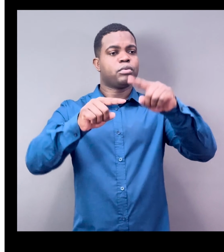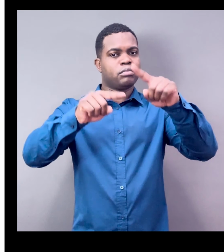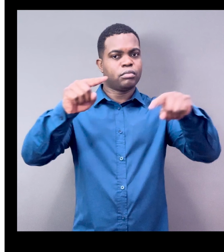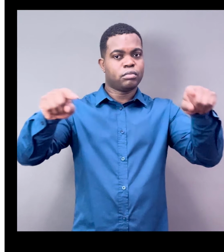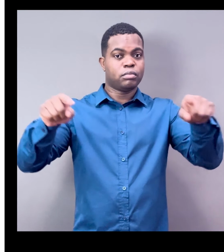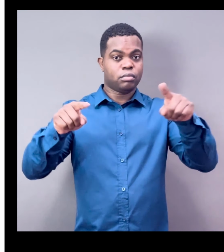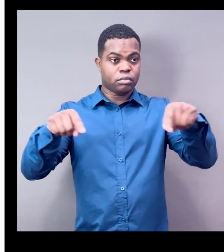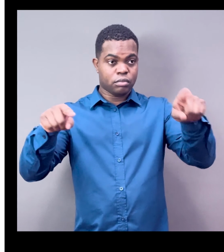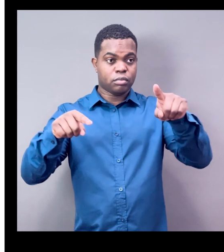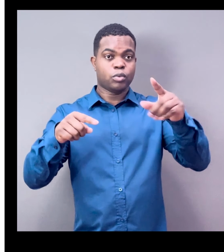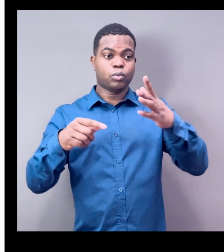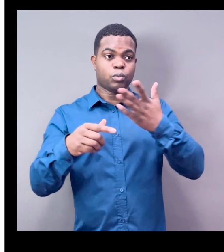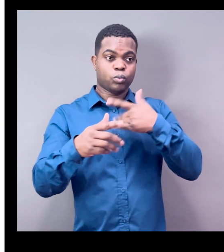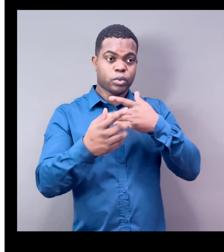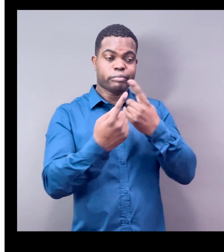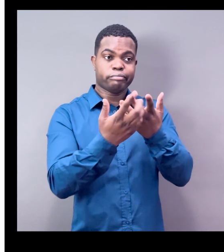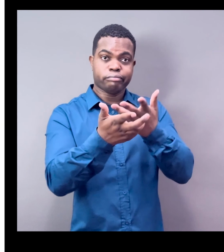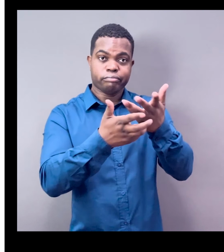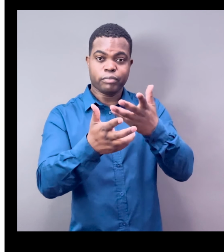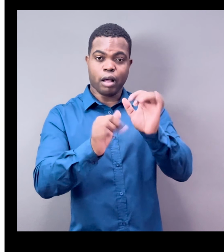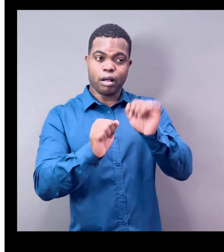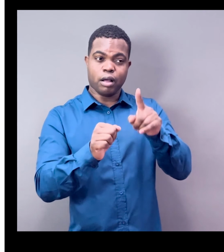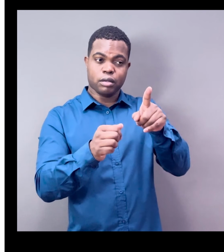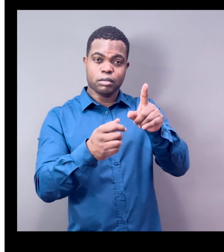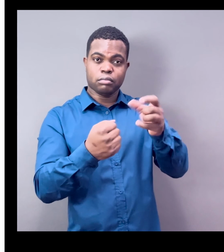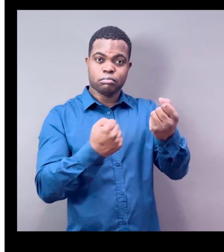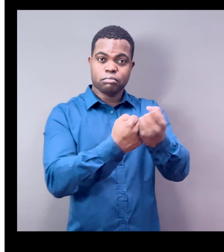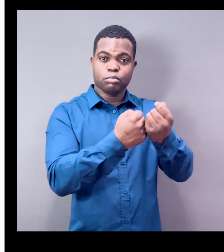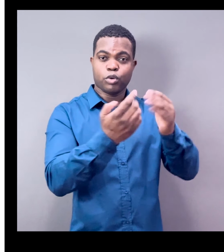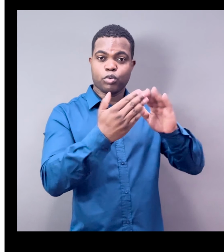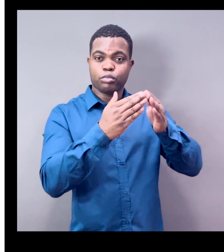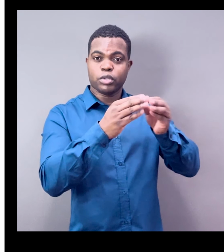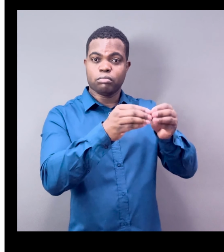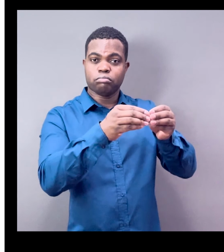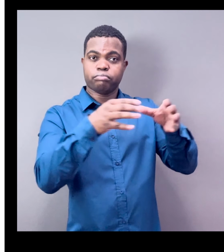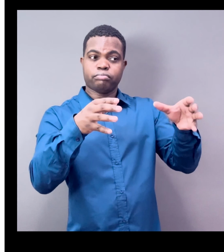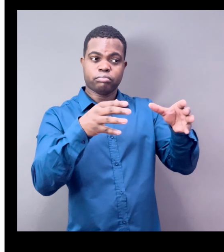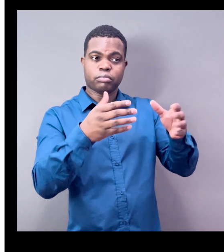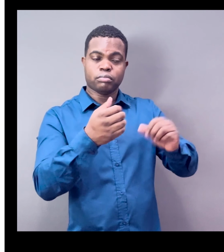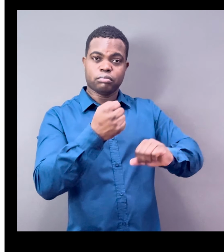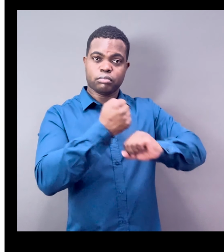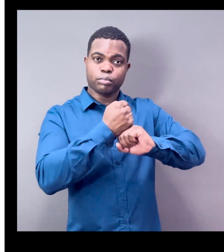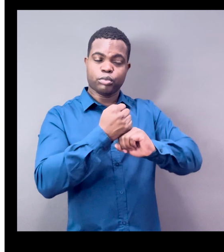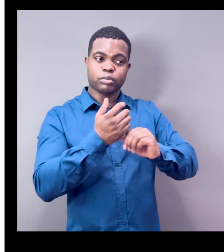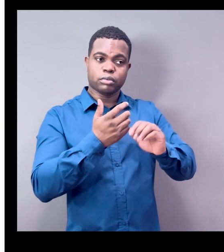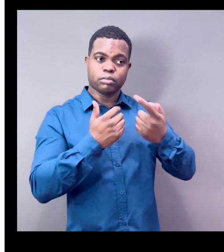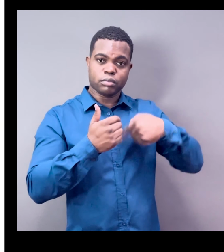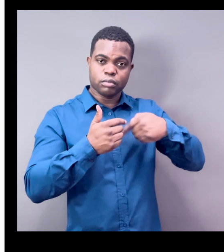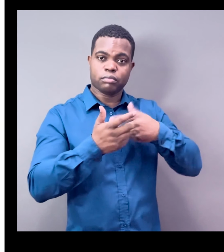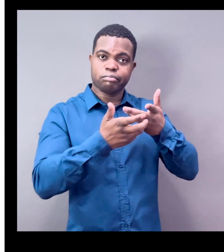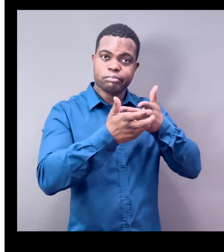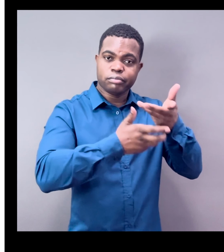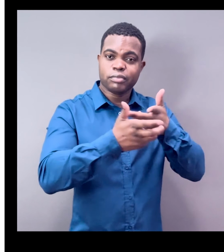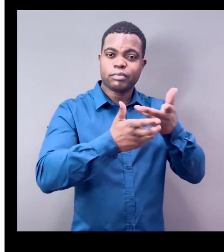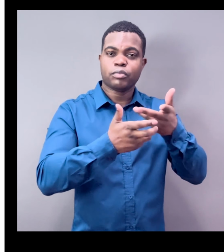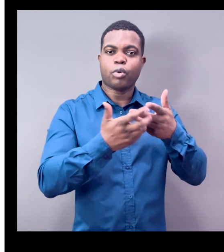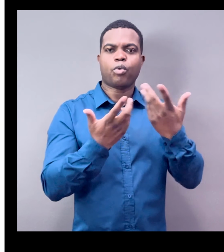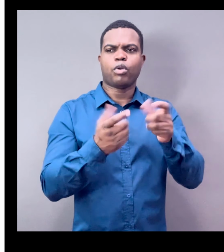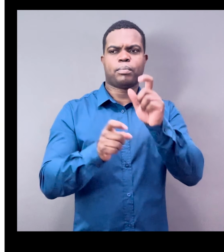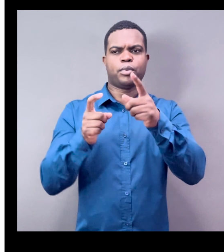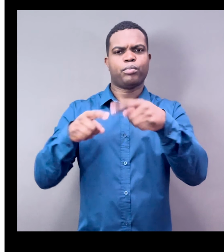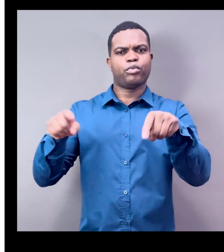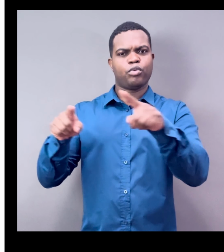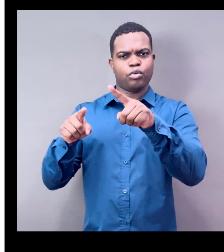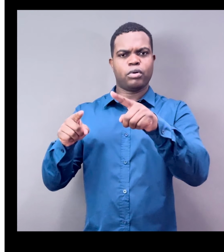people that will benefit directly from this community engagement effort, or people